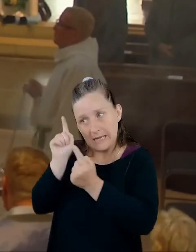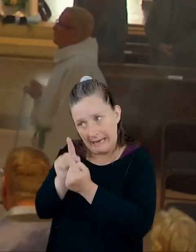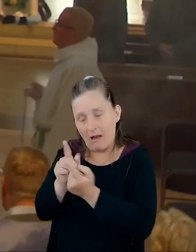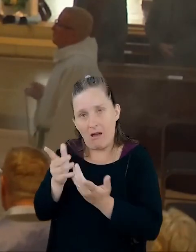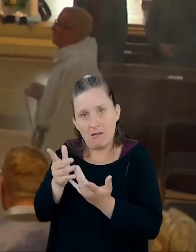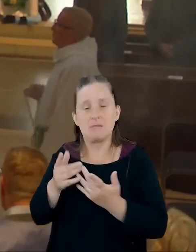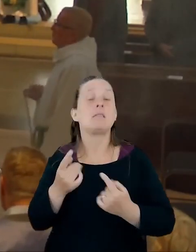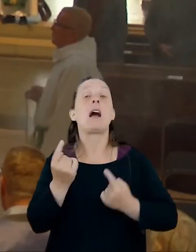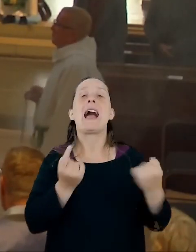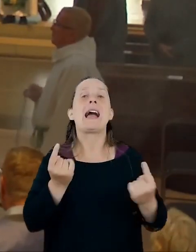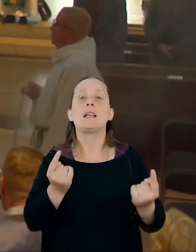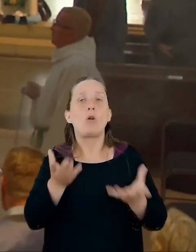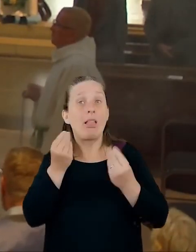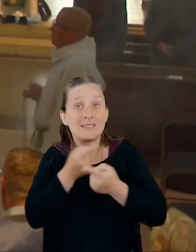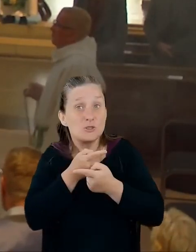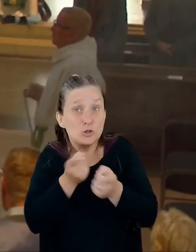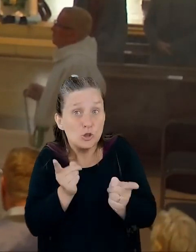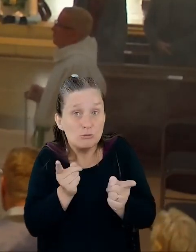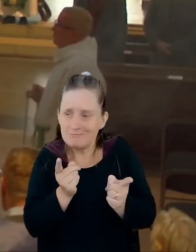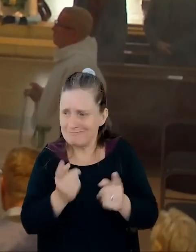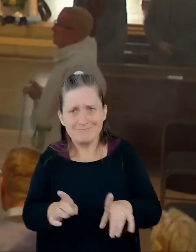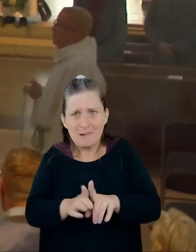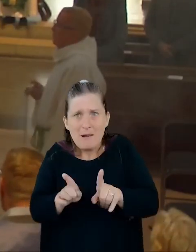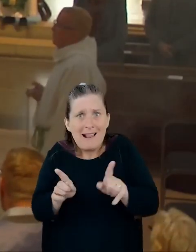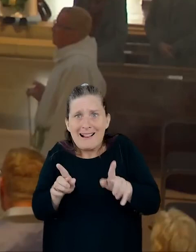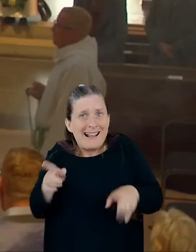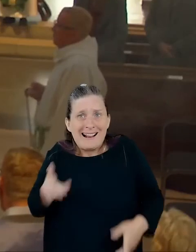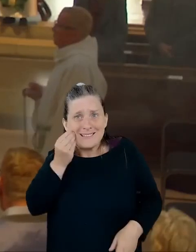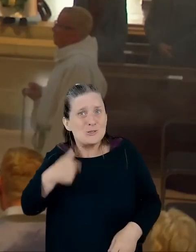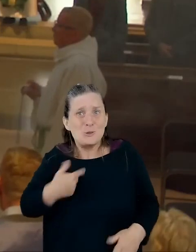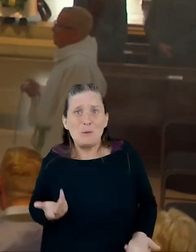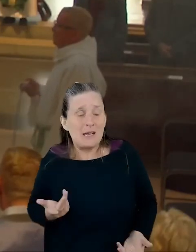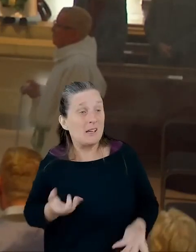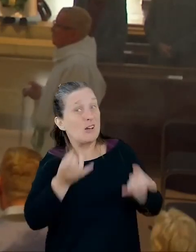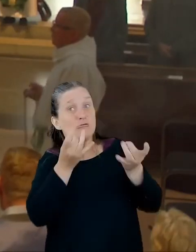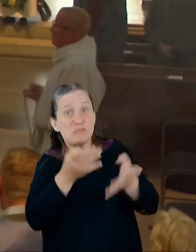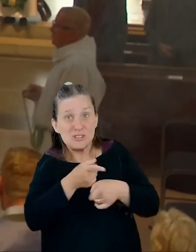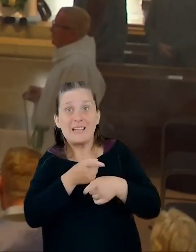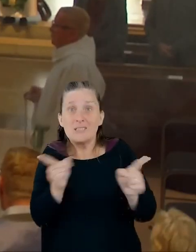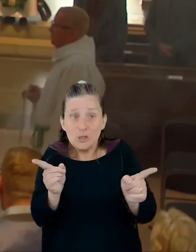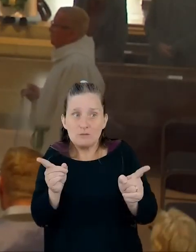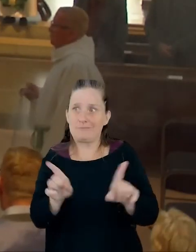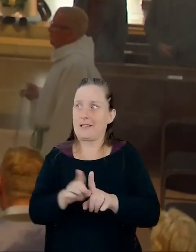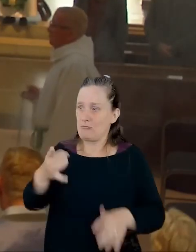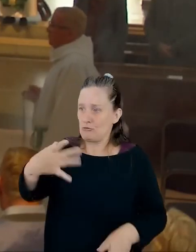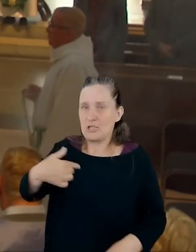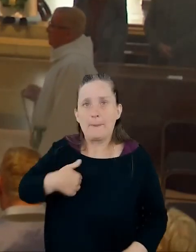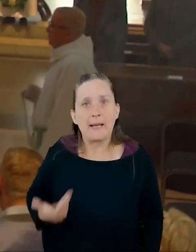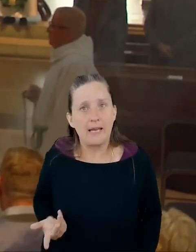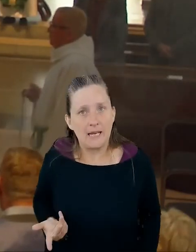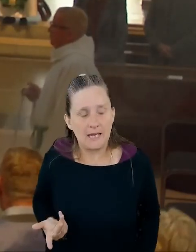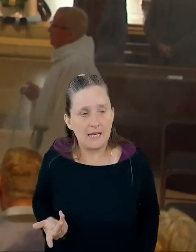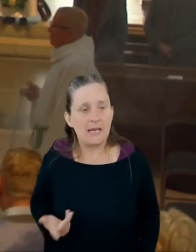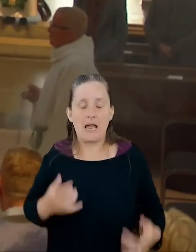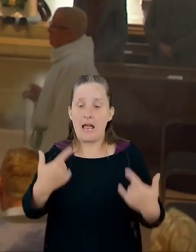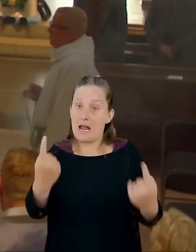Whoever listens to you listens to me, and whoever rejects you rejects me, and whoever